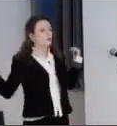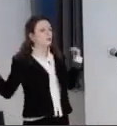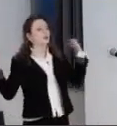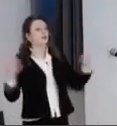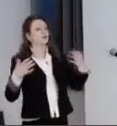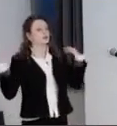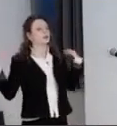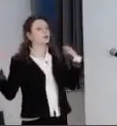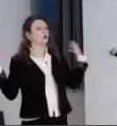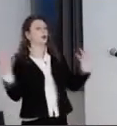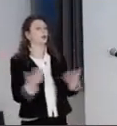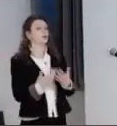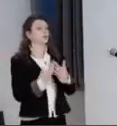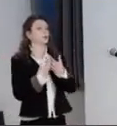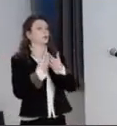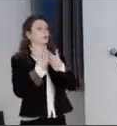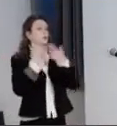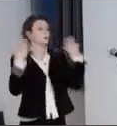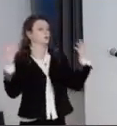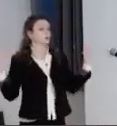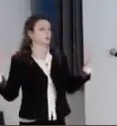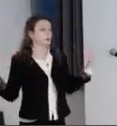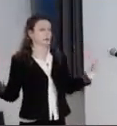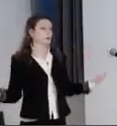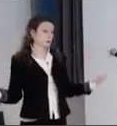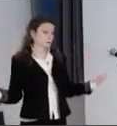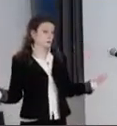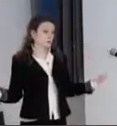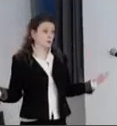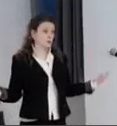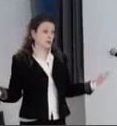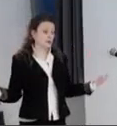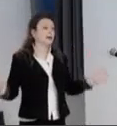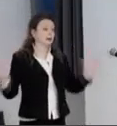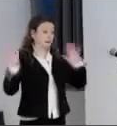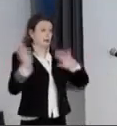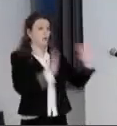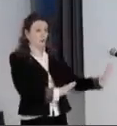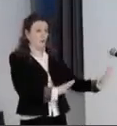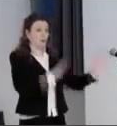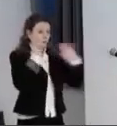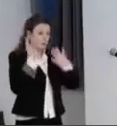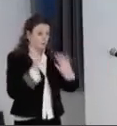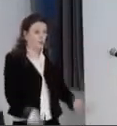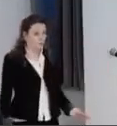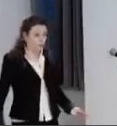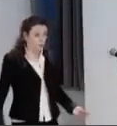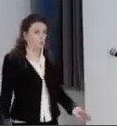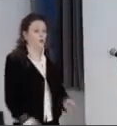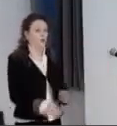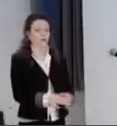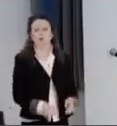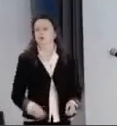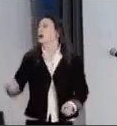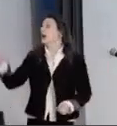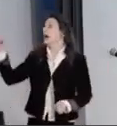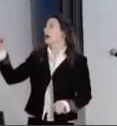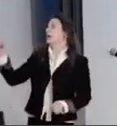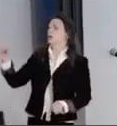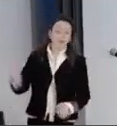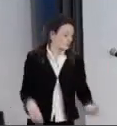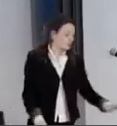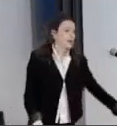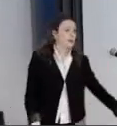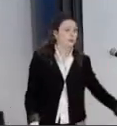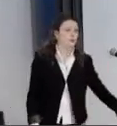and, you know, you get this incredible rose scent. And at least at one point it was definitely produced without any rose.